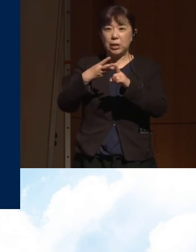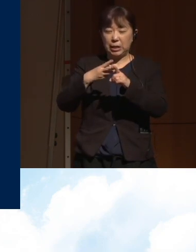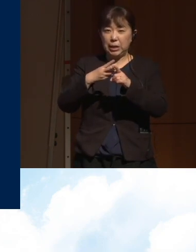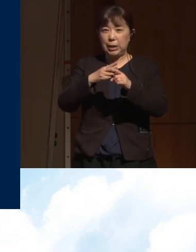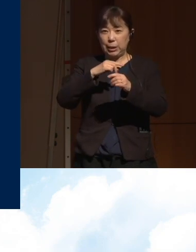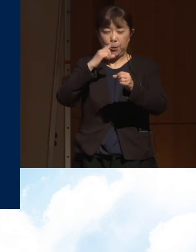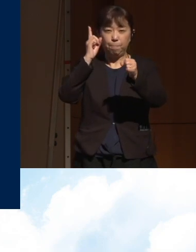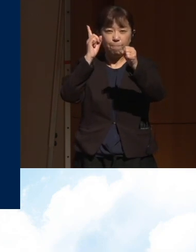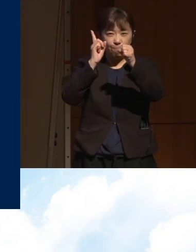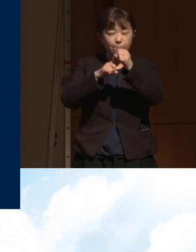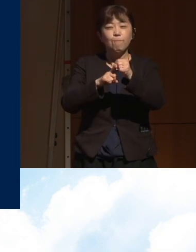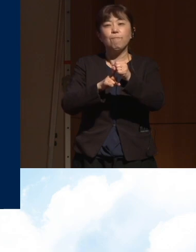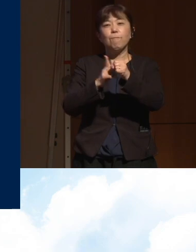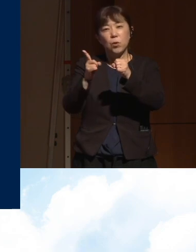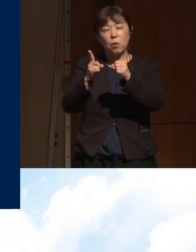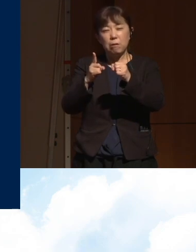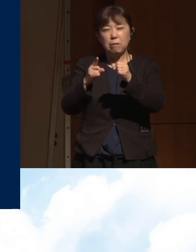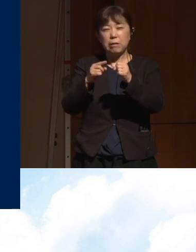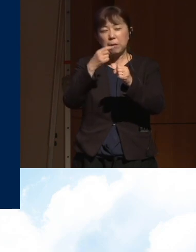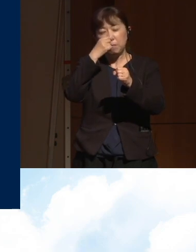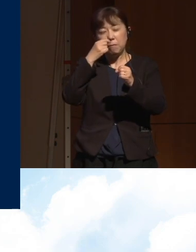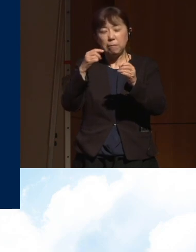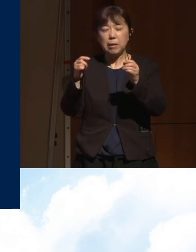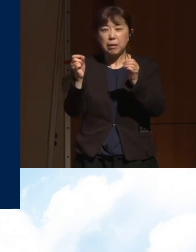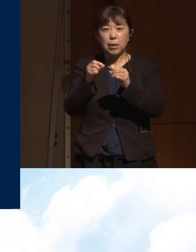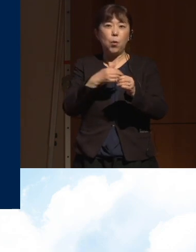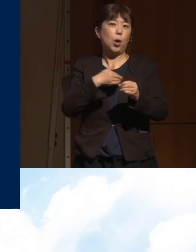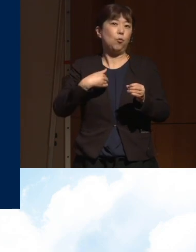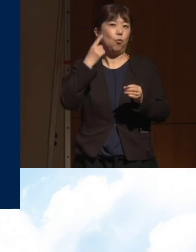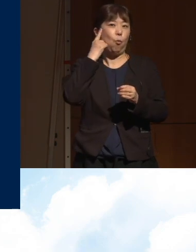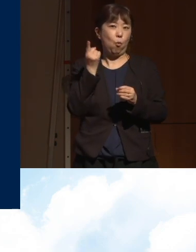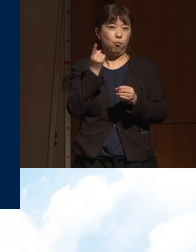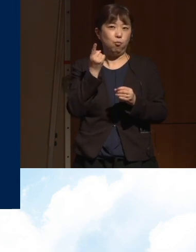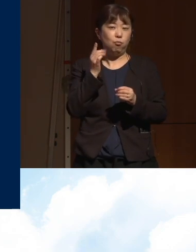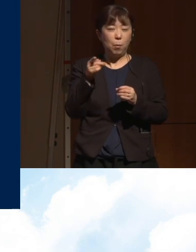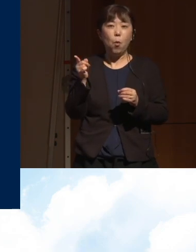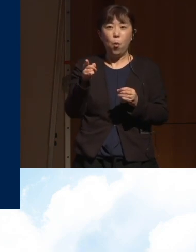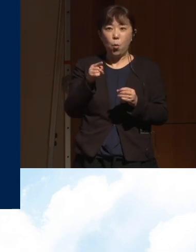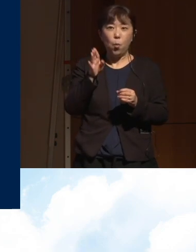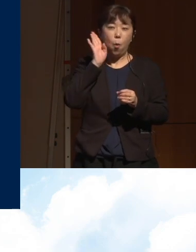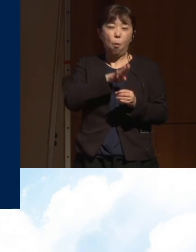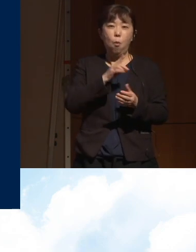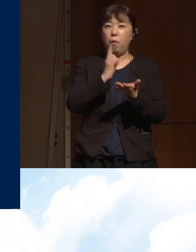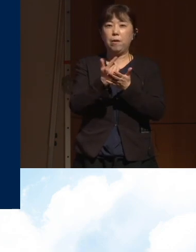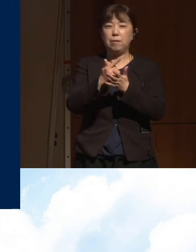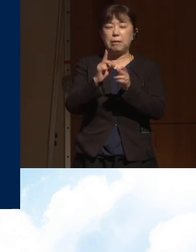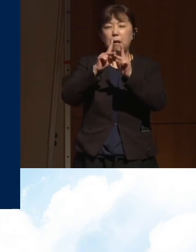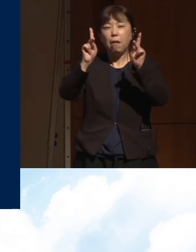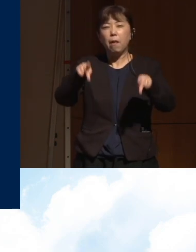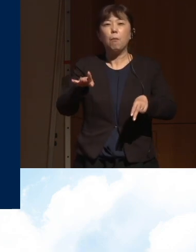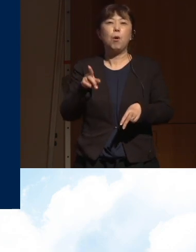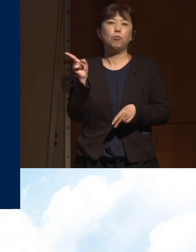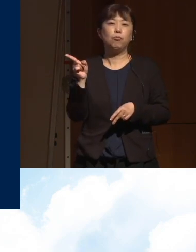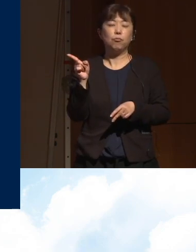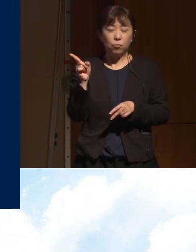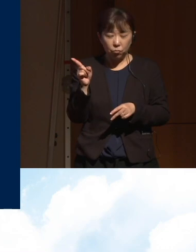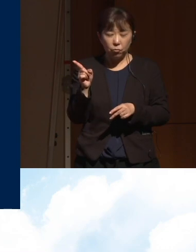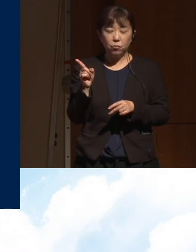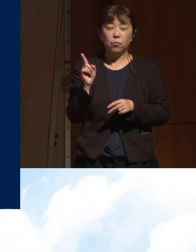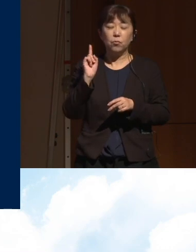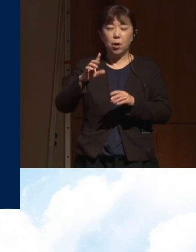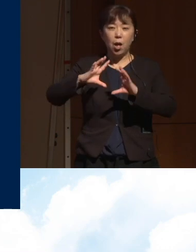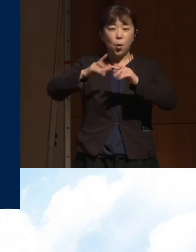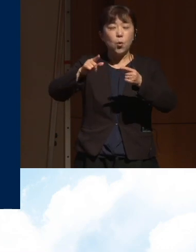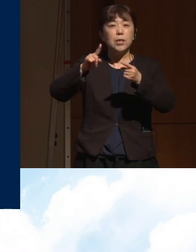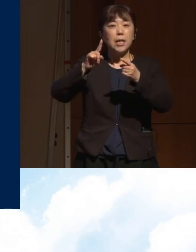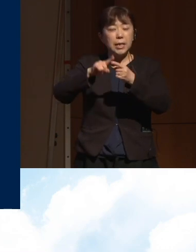exciting. But the challenge moving forward, to come back to this theme about the importance of international collaboration, is